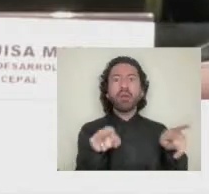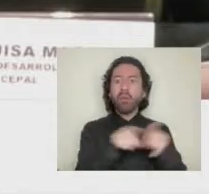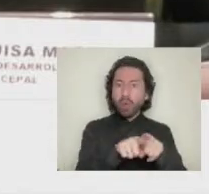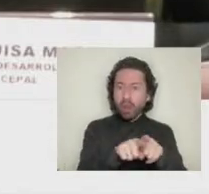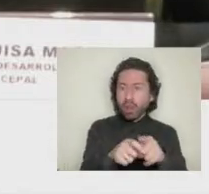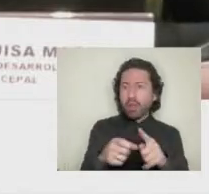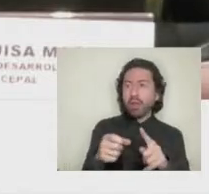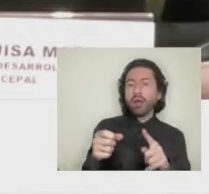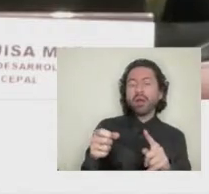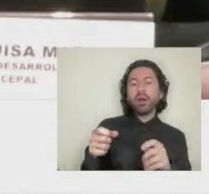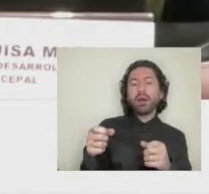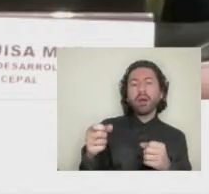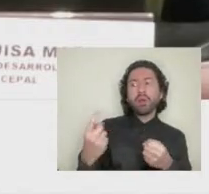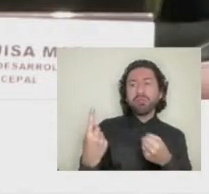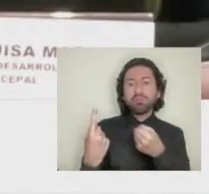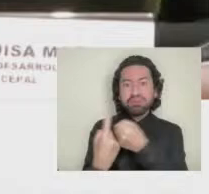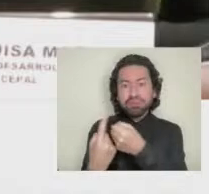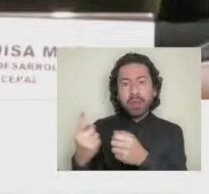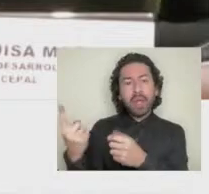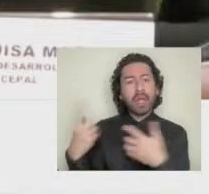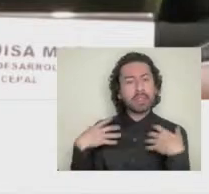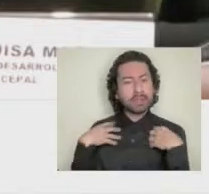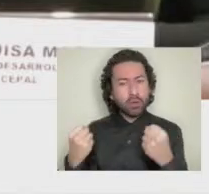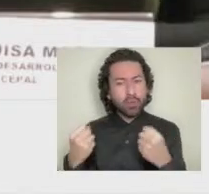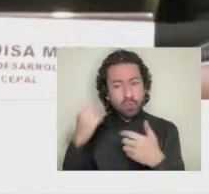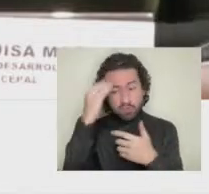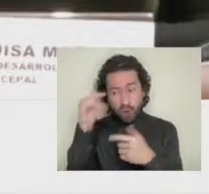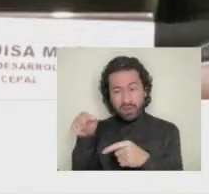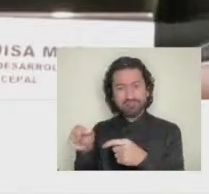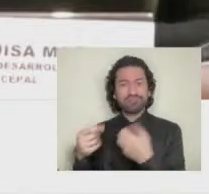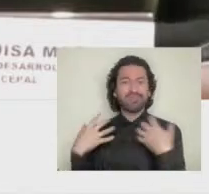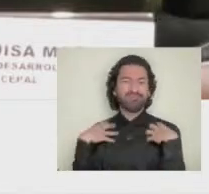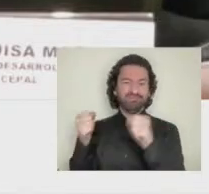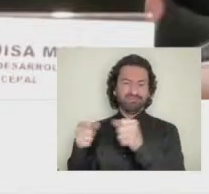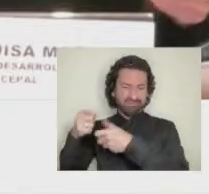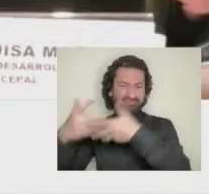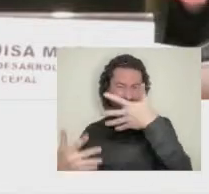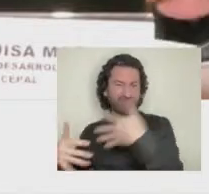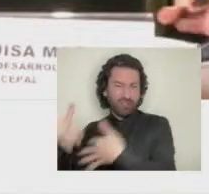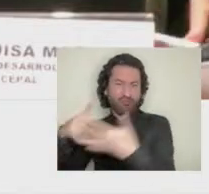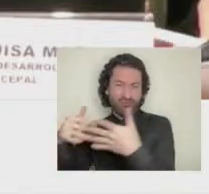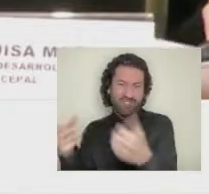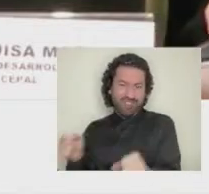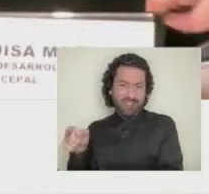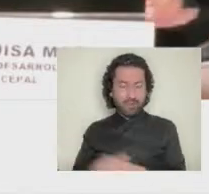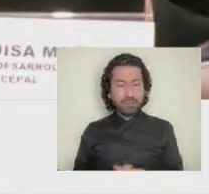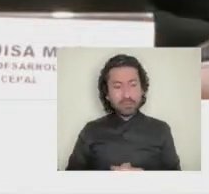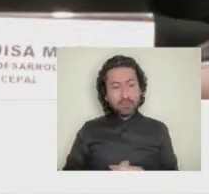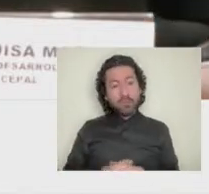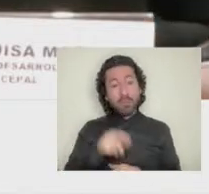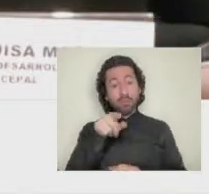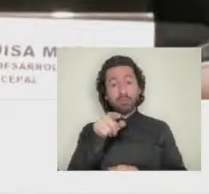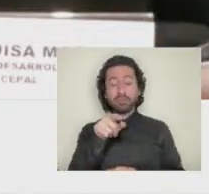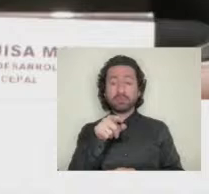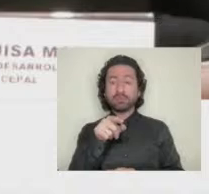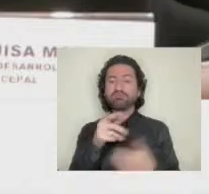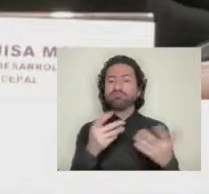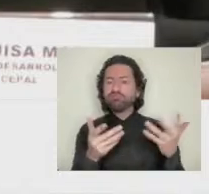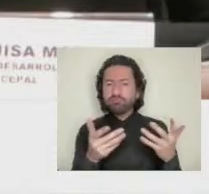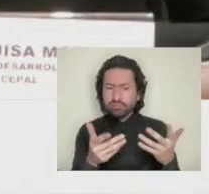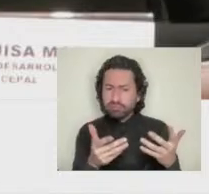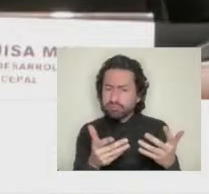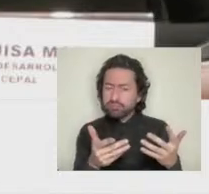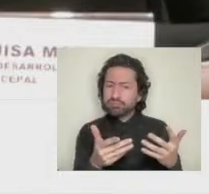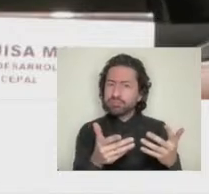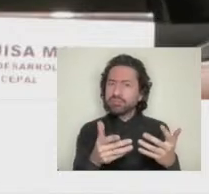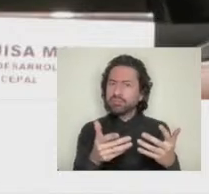health through the social inequality matrix and the social determinants of health. Now, in this realm,